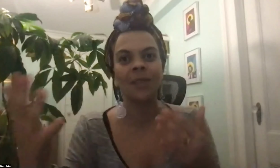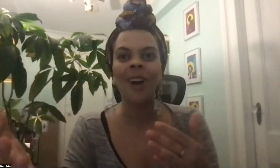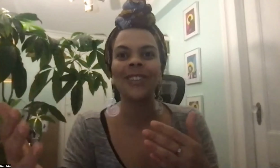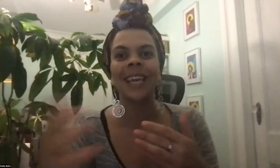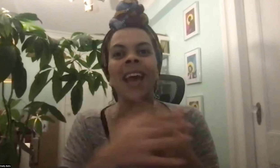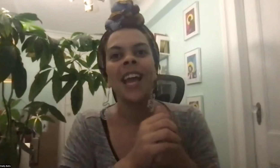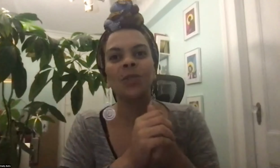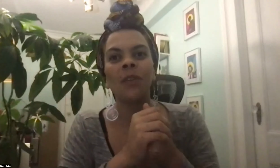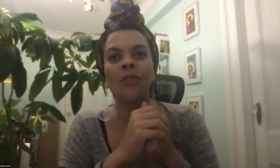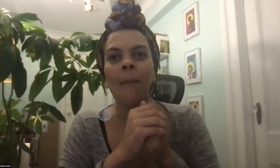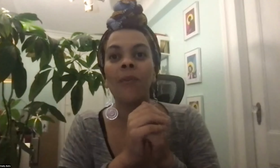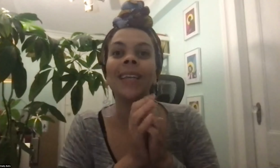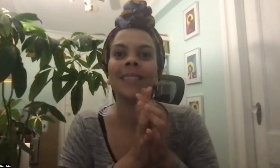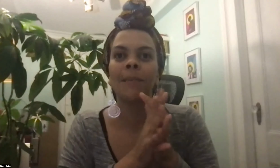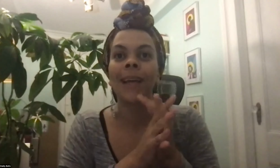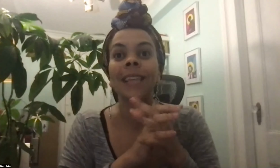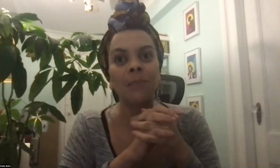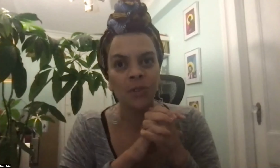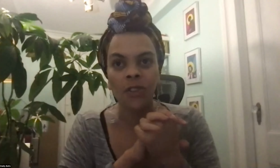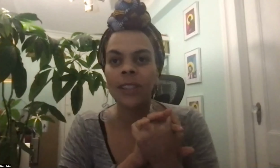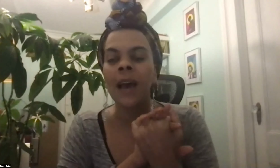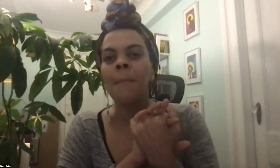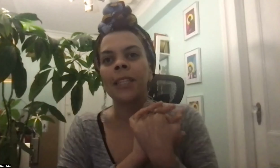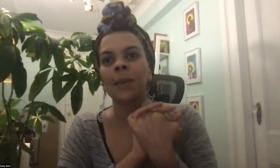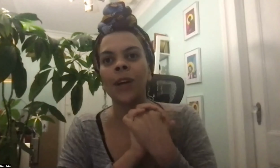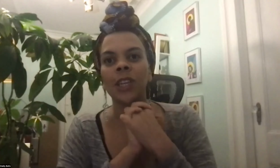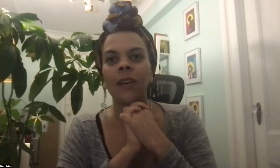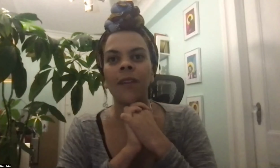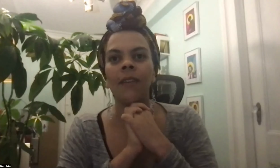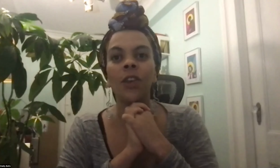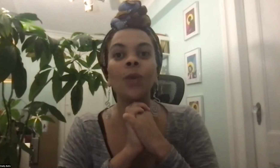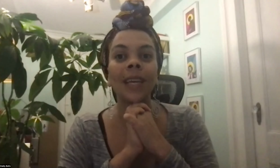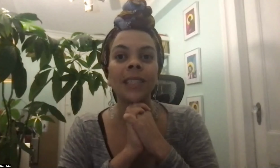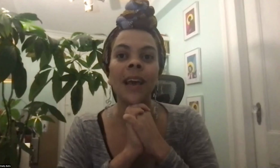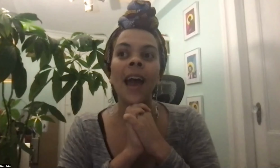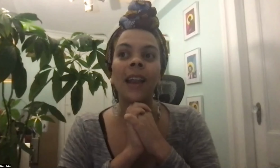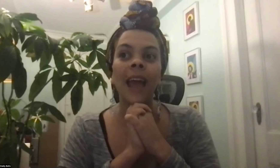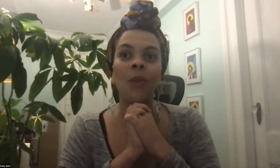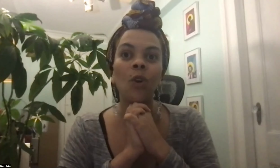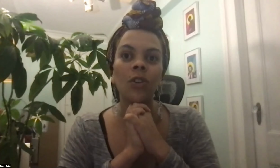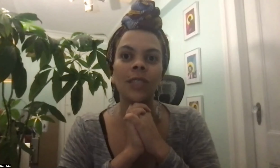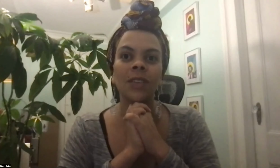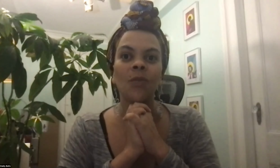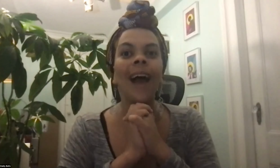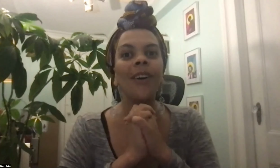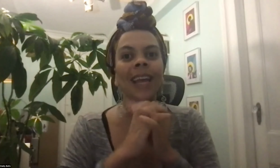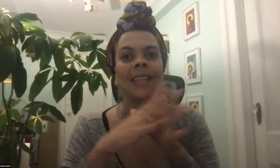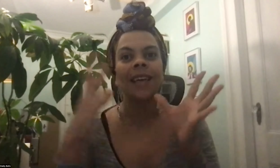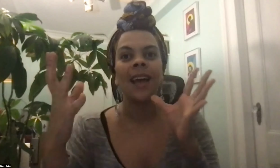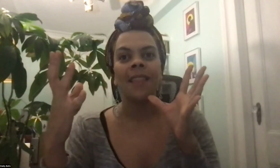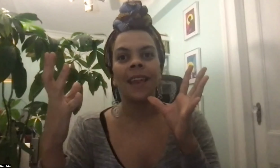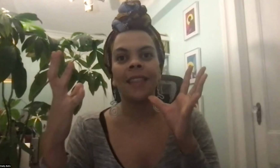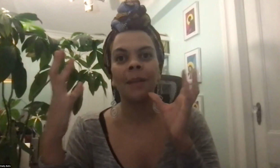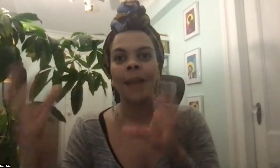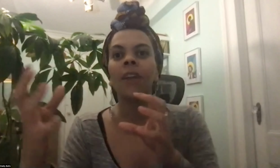like the history of democracy, is one fraught by racism, by slave patrols, by suppression of unions and workers. And so the reality is